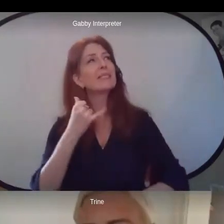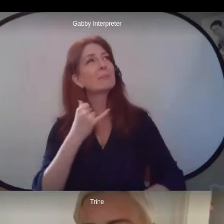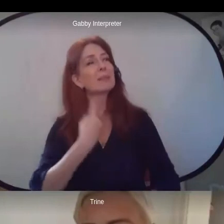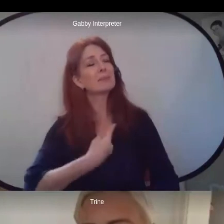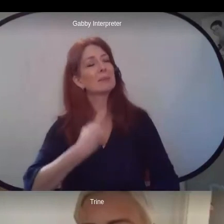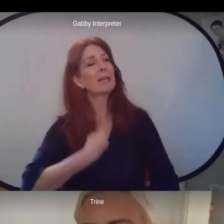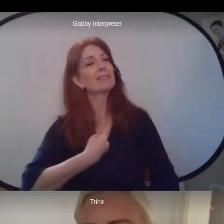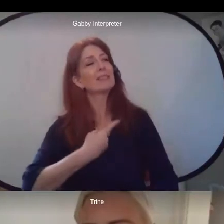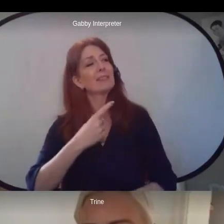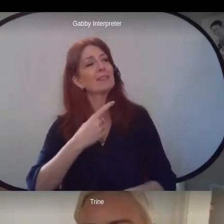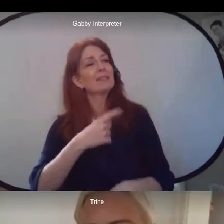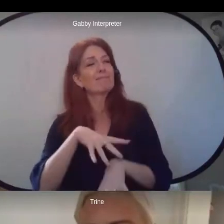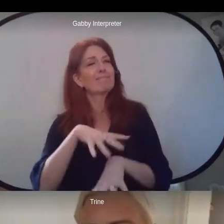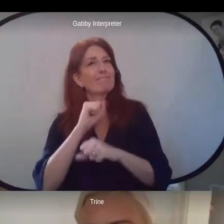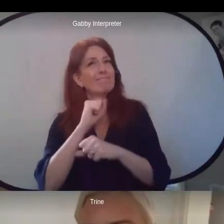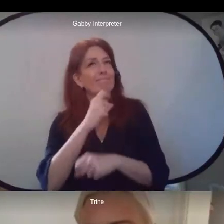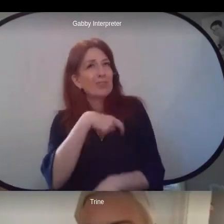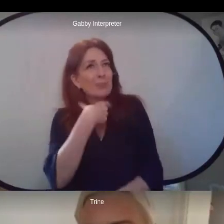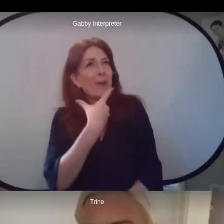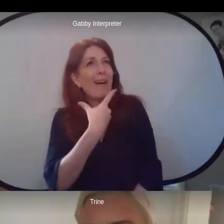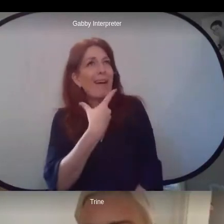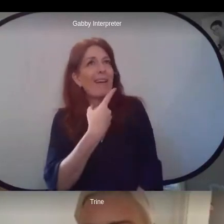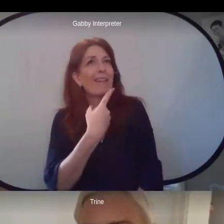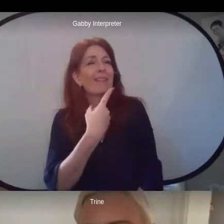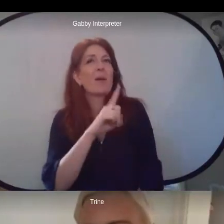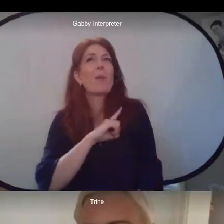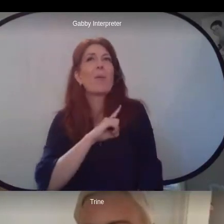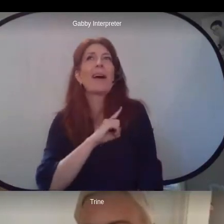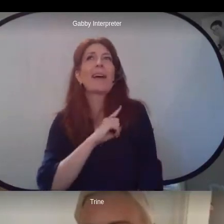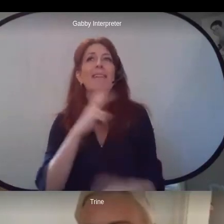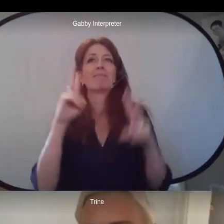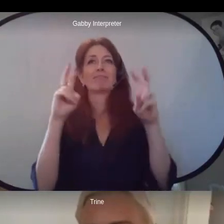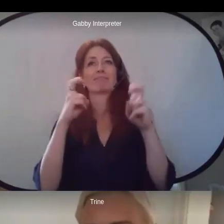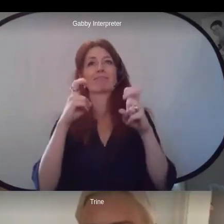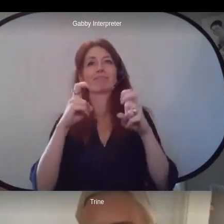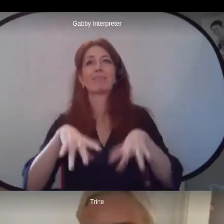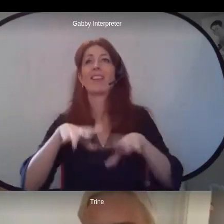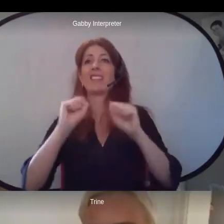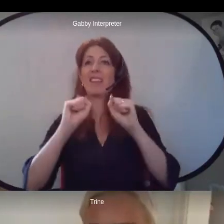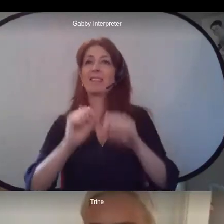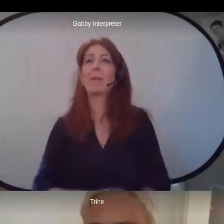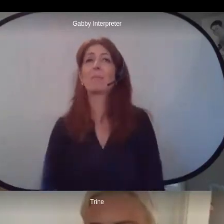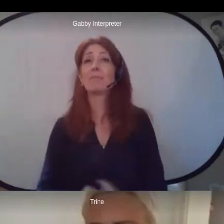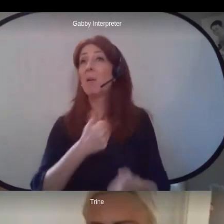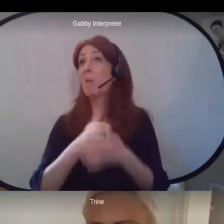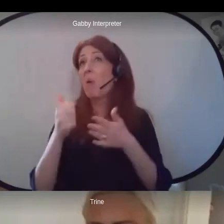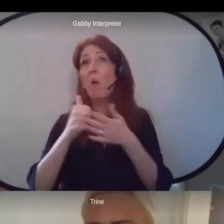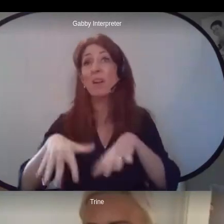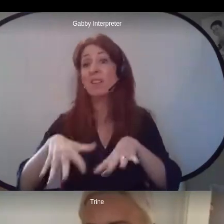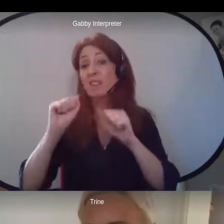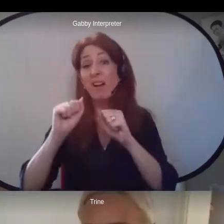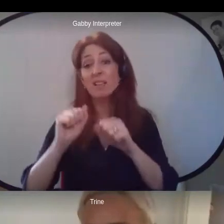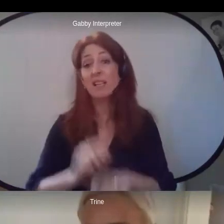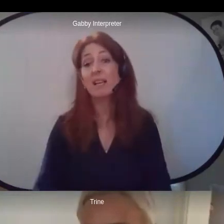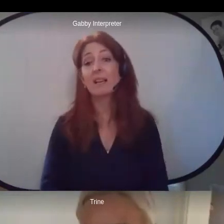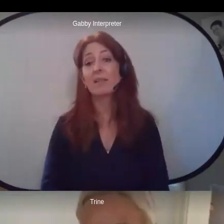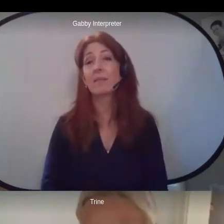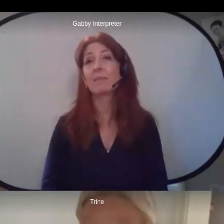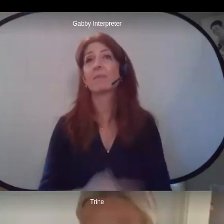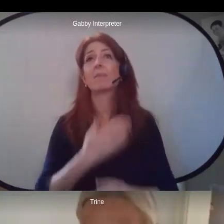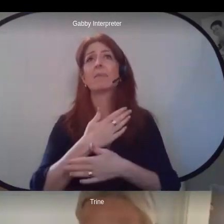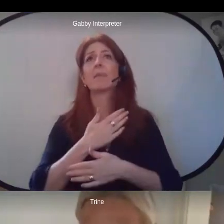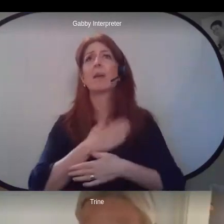say startup, or, you know, I think you're always starting up. You get to different stages in your company. You know, I created Moodbeam out of a very